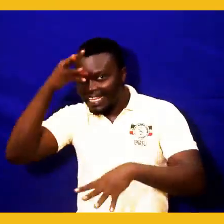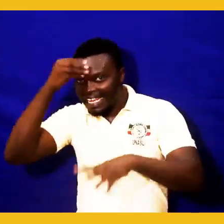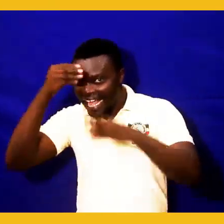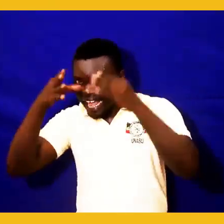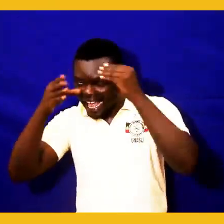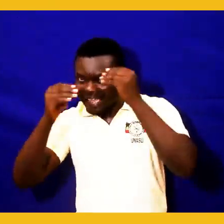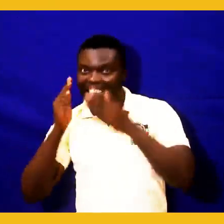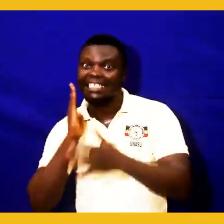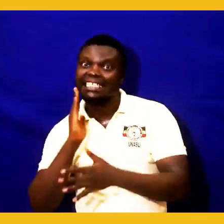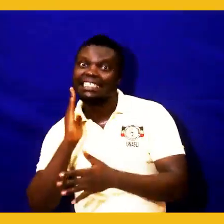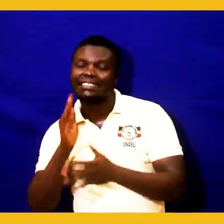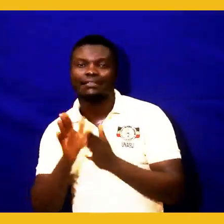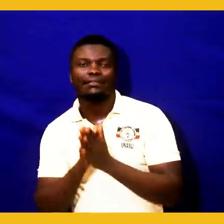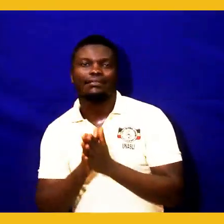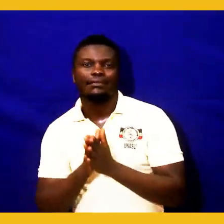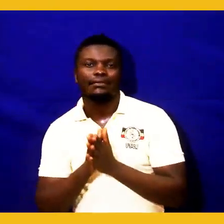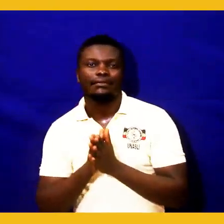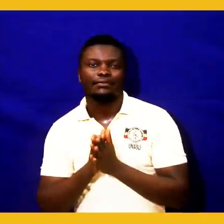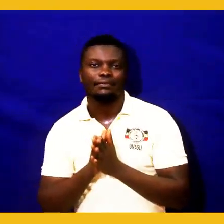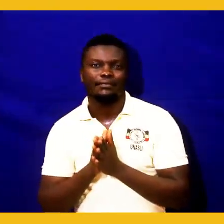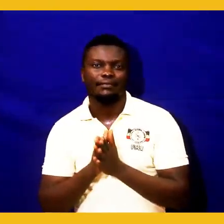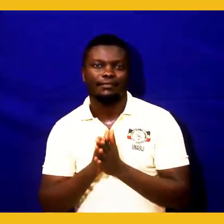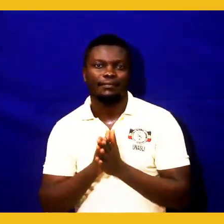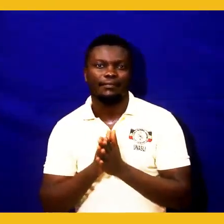Number 5.